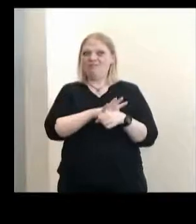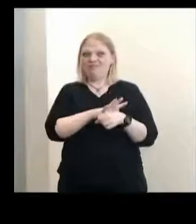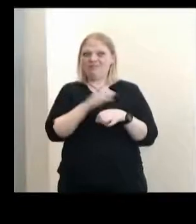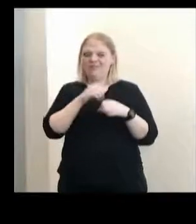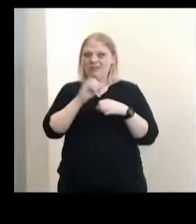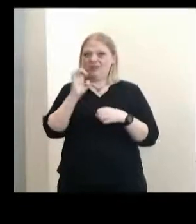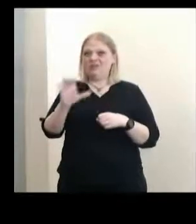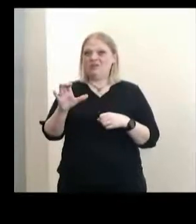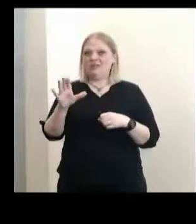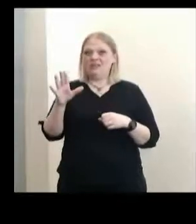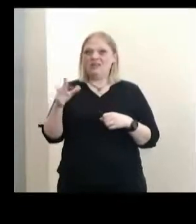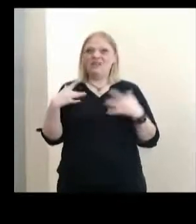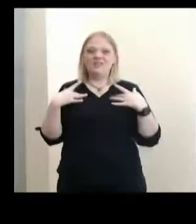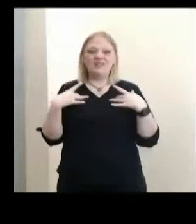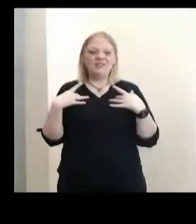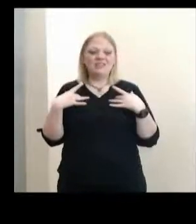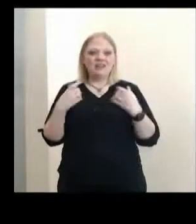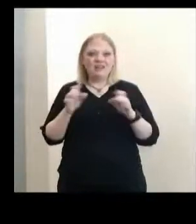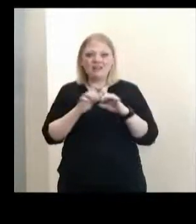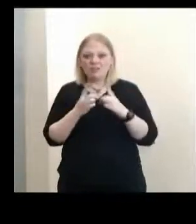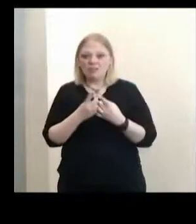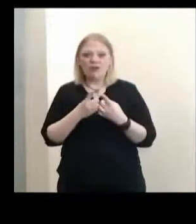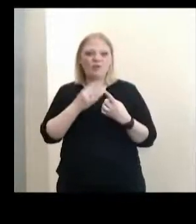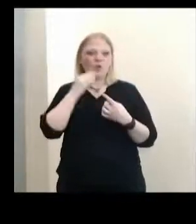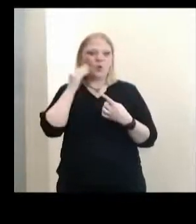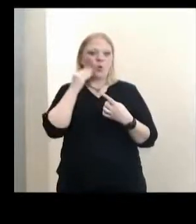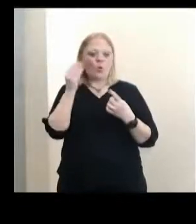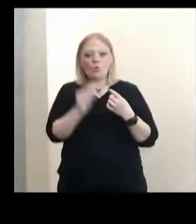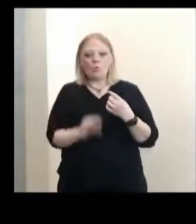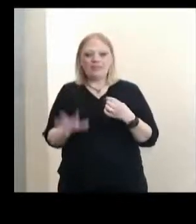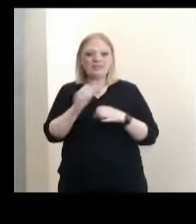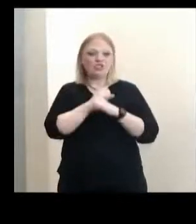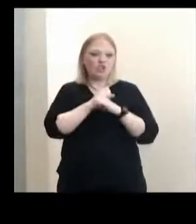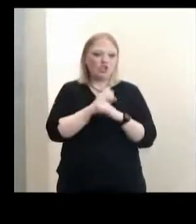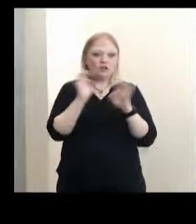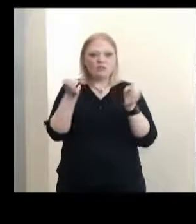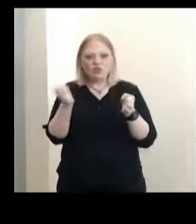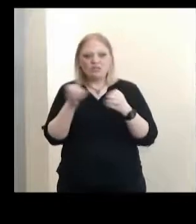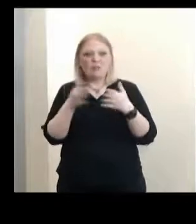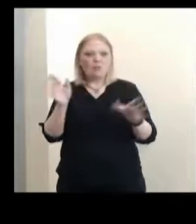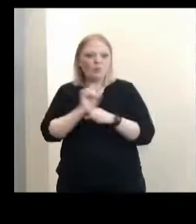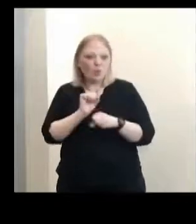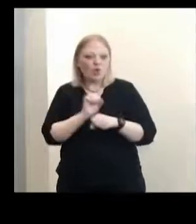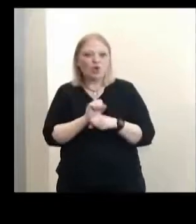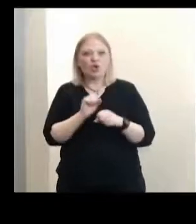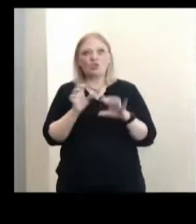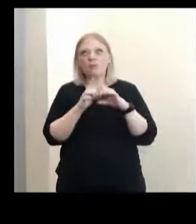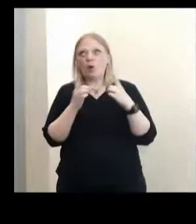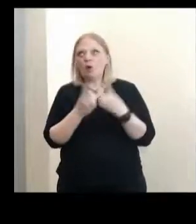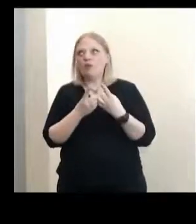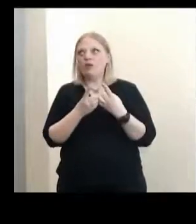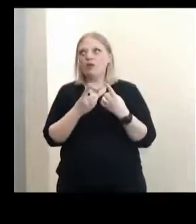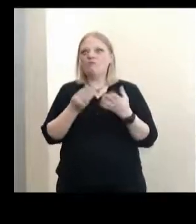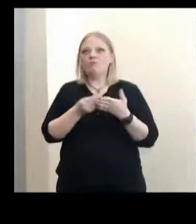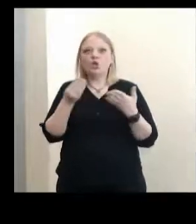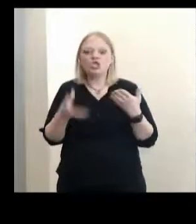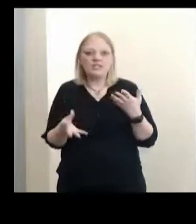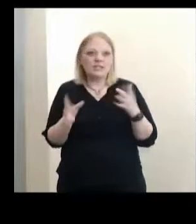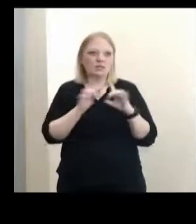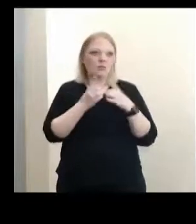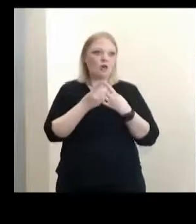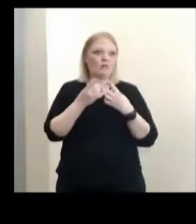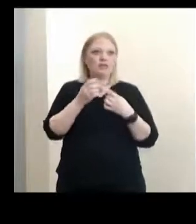of Health staff, the Department of Homeland Security Emergency Services, the Department of Public Works, the Department of Purchasing, the Department of